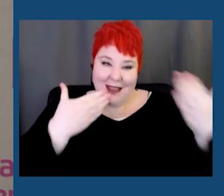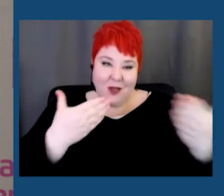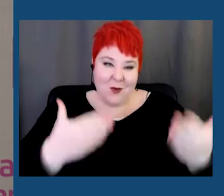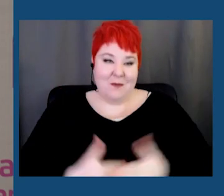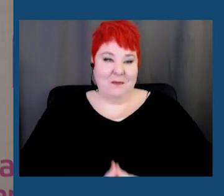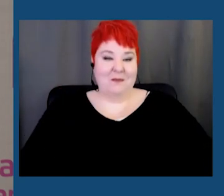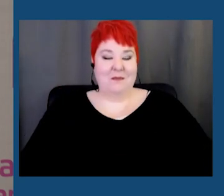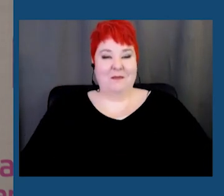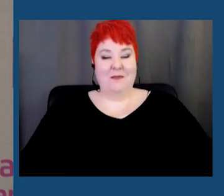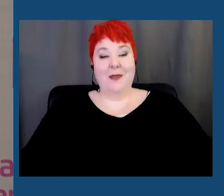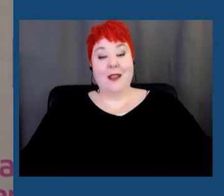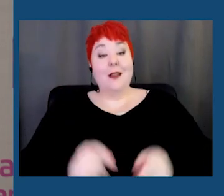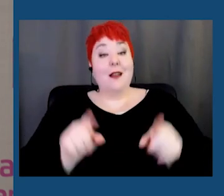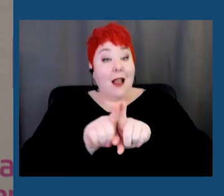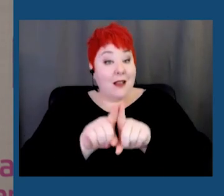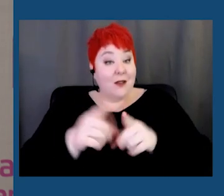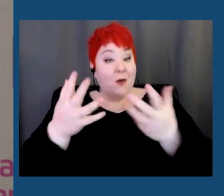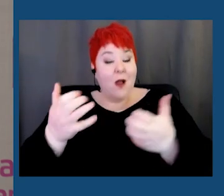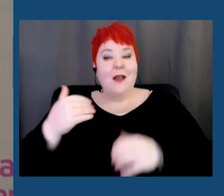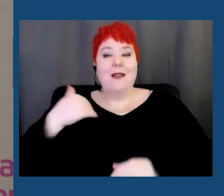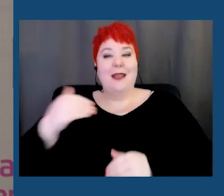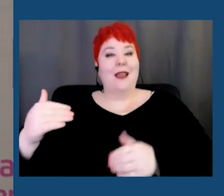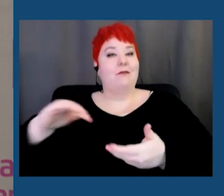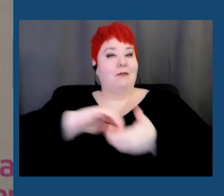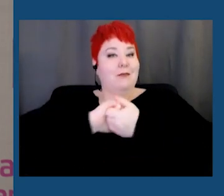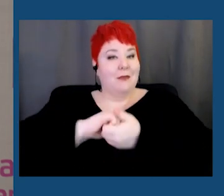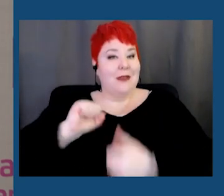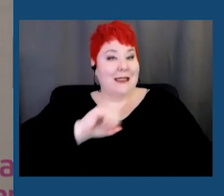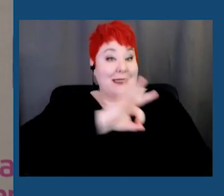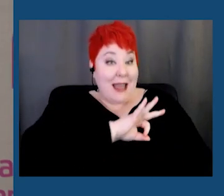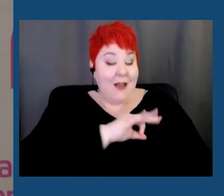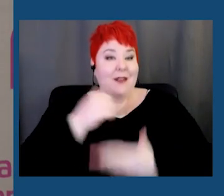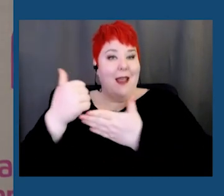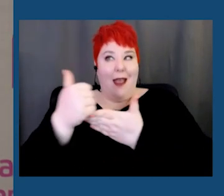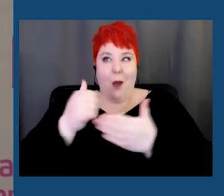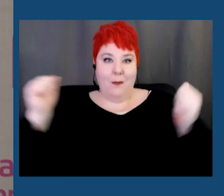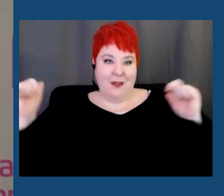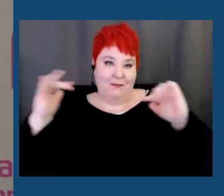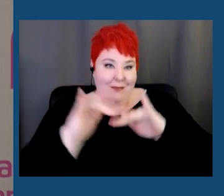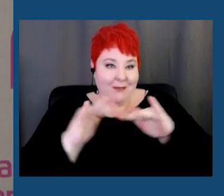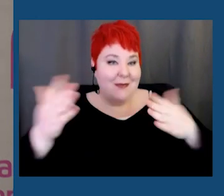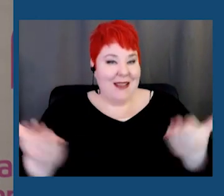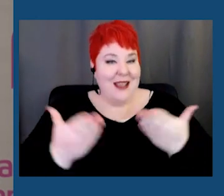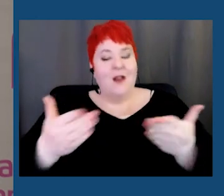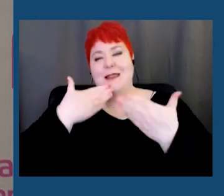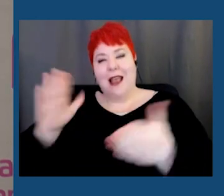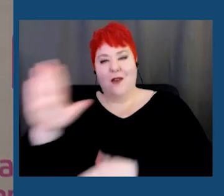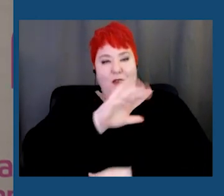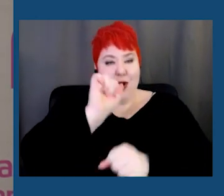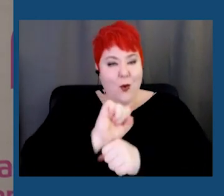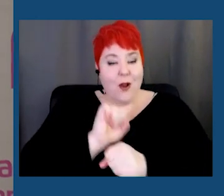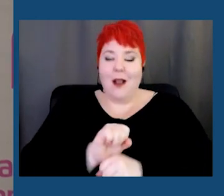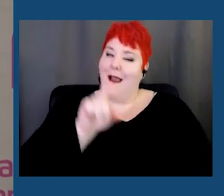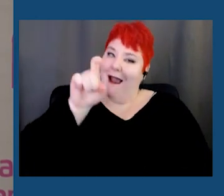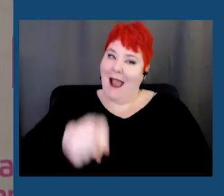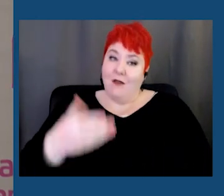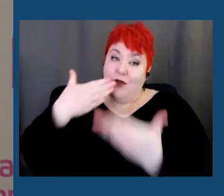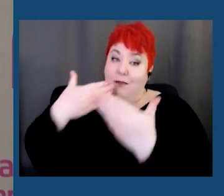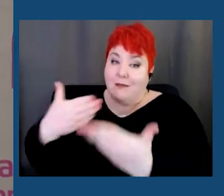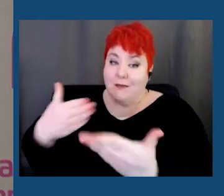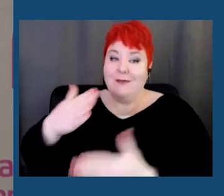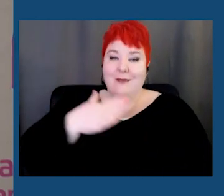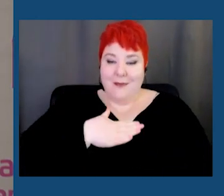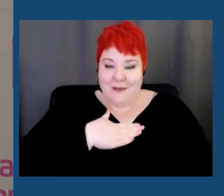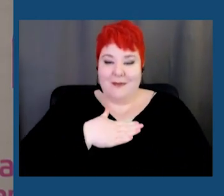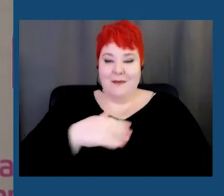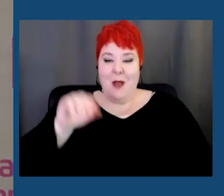And also all the affiliate staff that have helped brought all of you together. Thank you for all your good work, and I can't remiss by not acknowledging my PAPESA team,